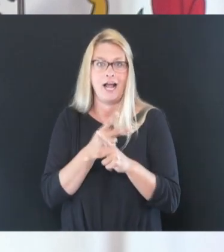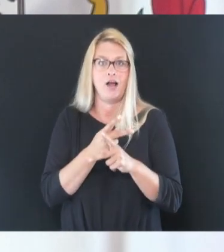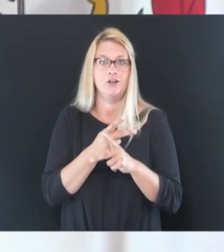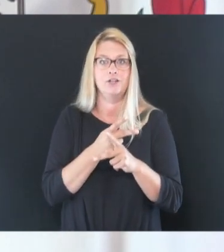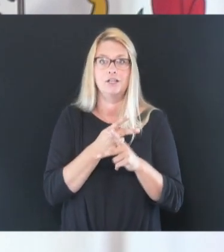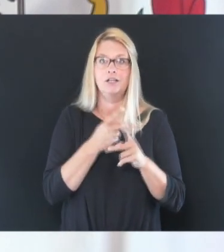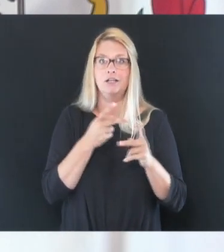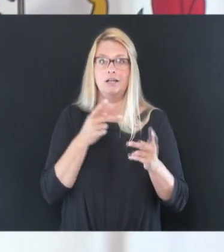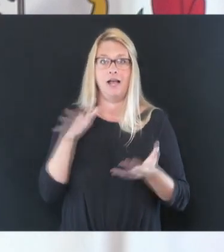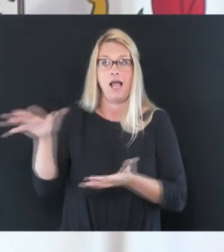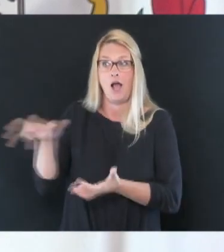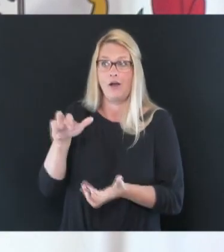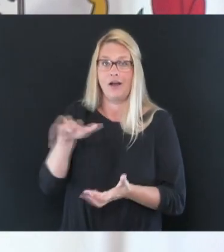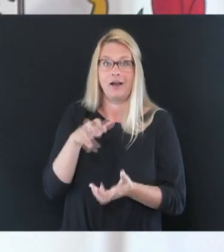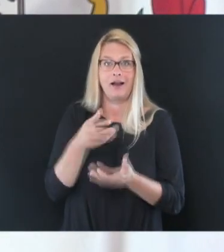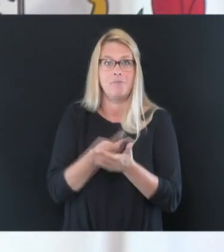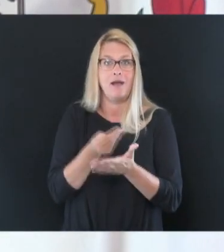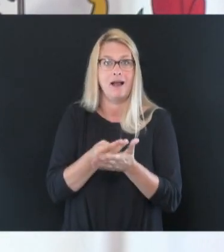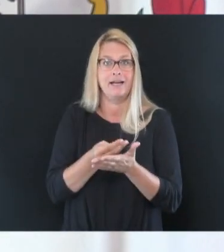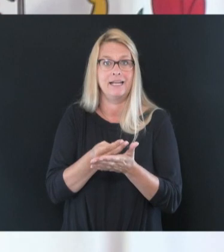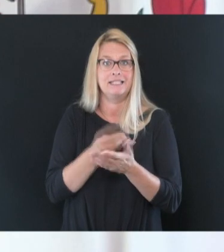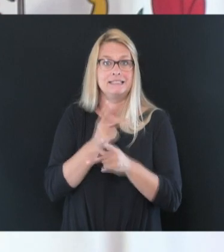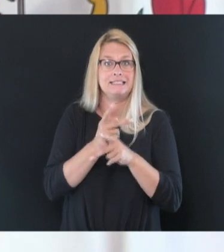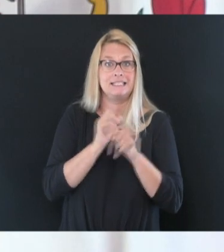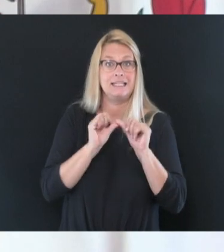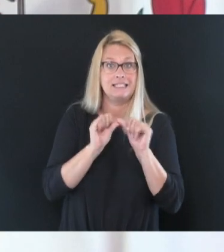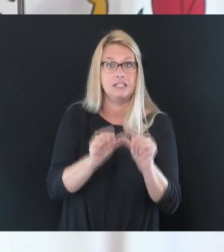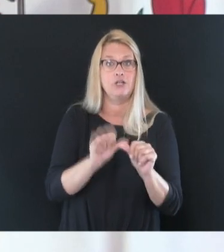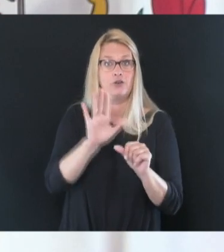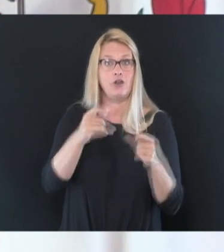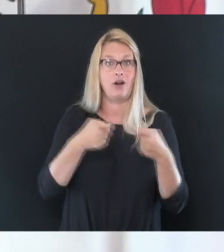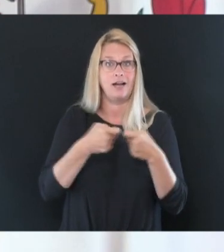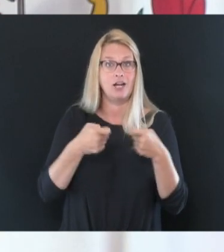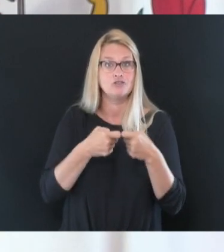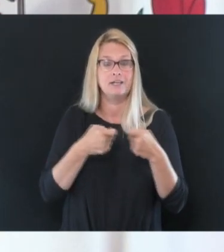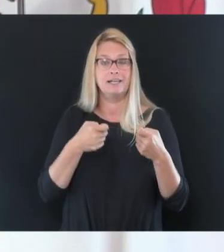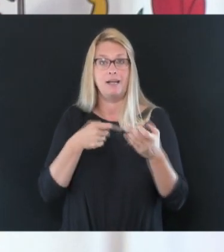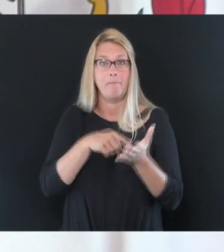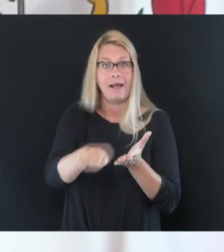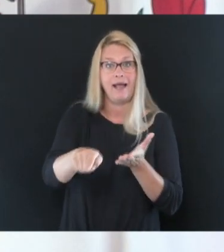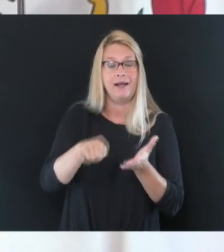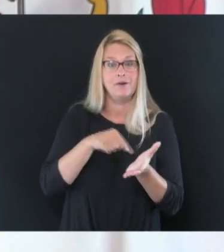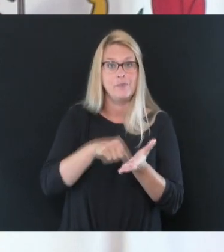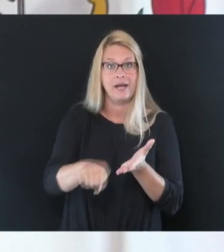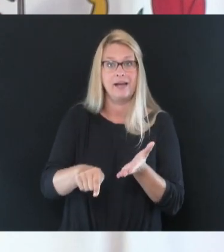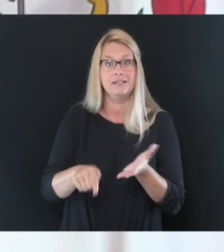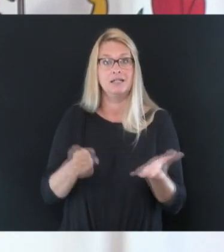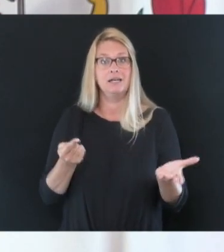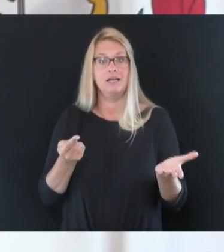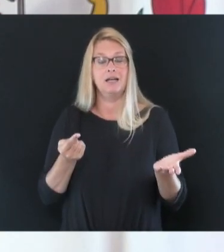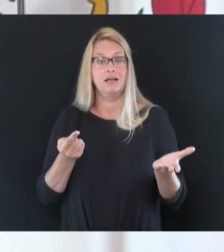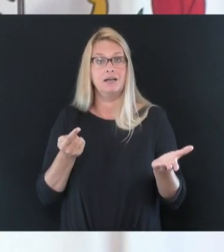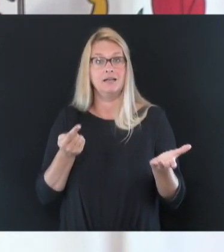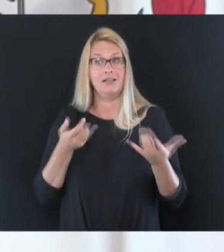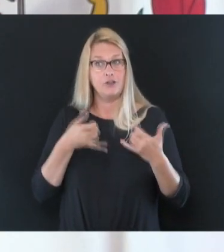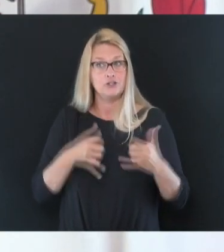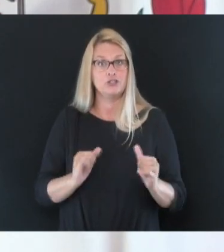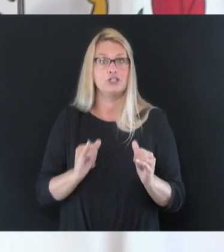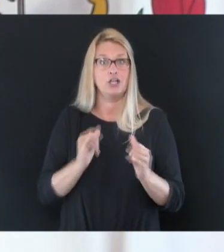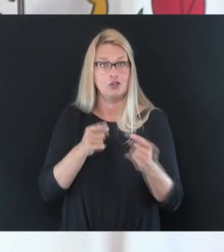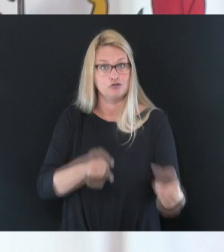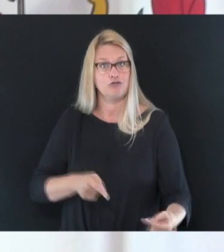scratched around and found enough money to keep their utility bills, paid and everything, and they're still really,